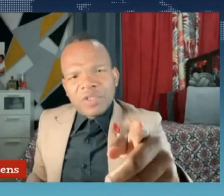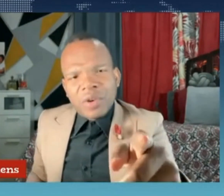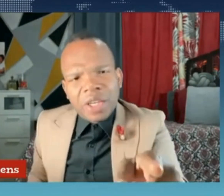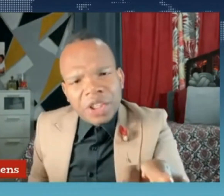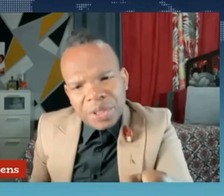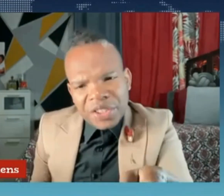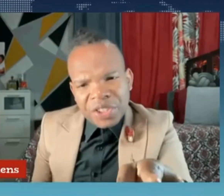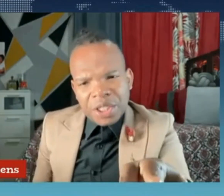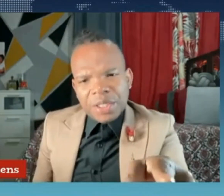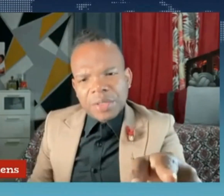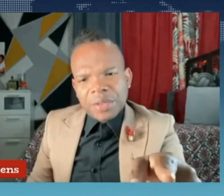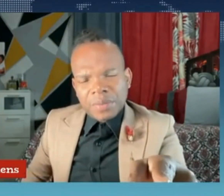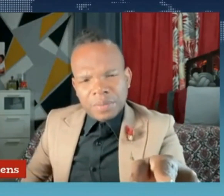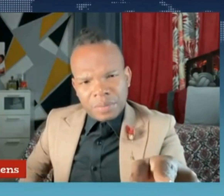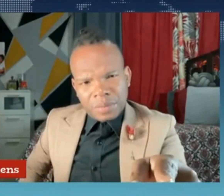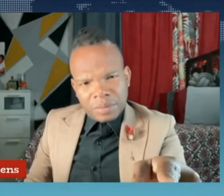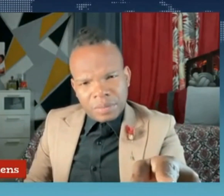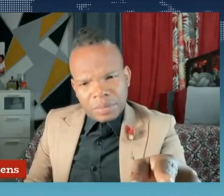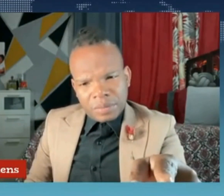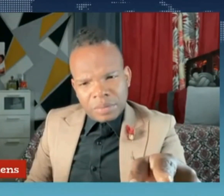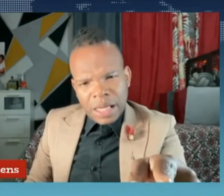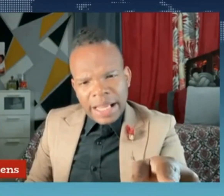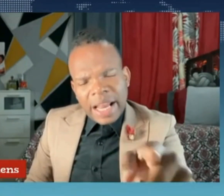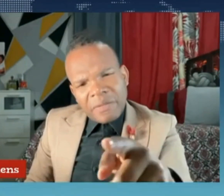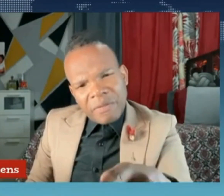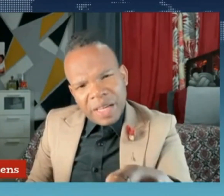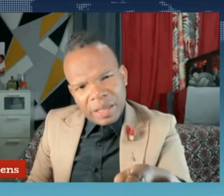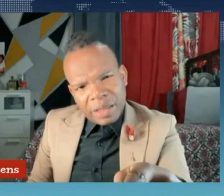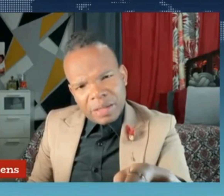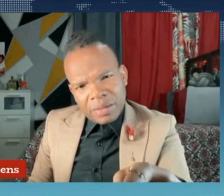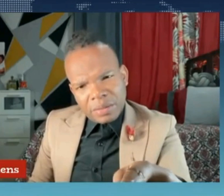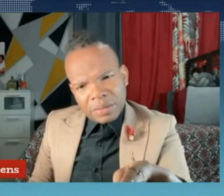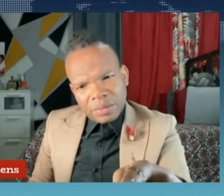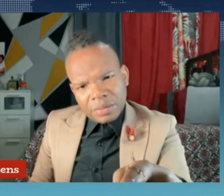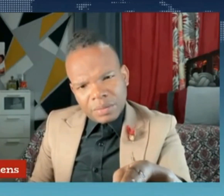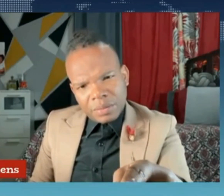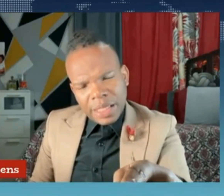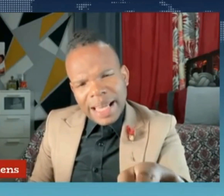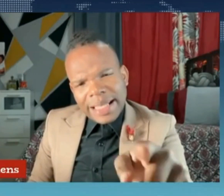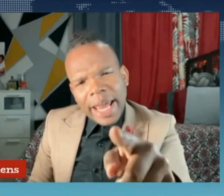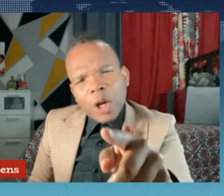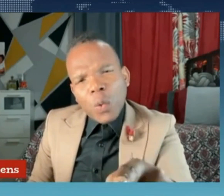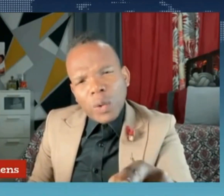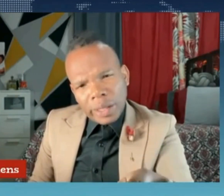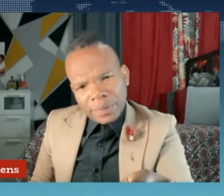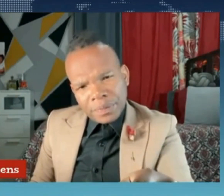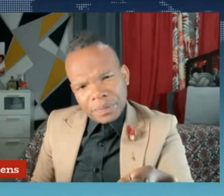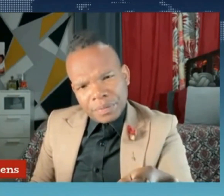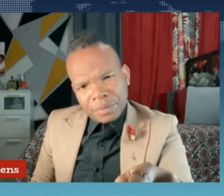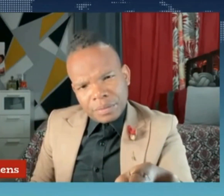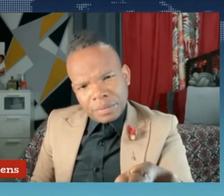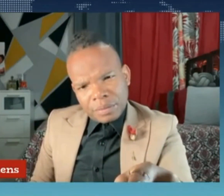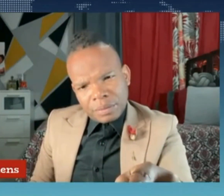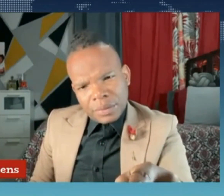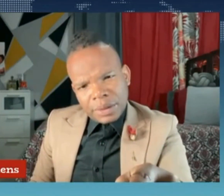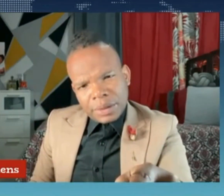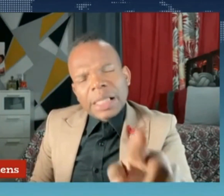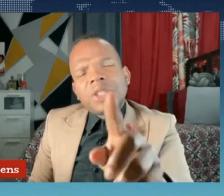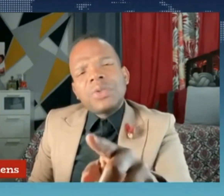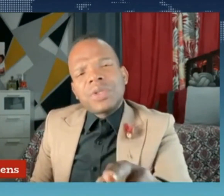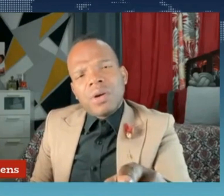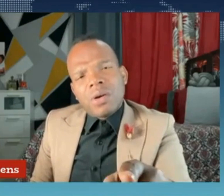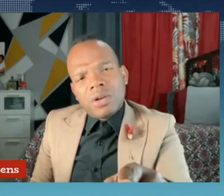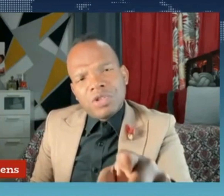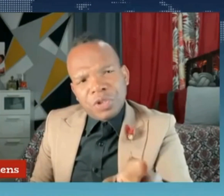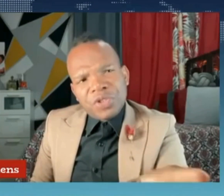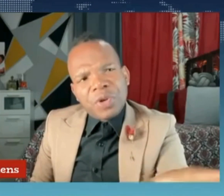none of them is going into the state. And that filth, that hellhole